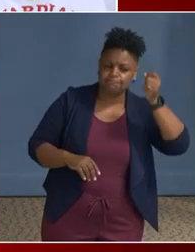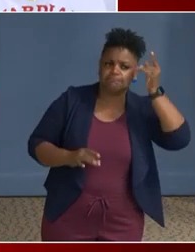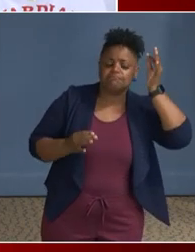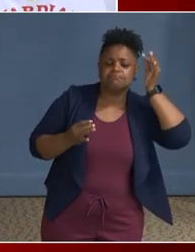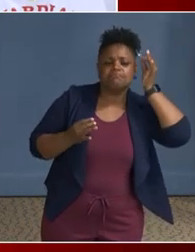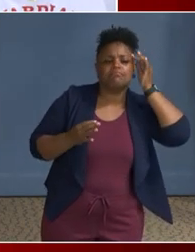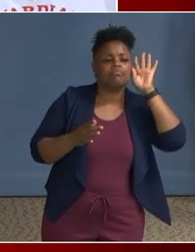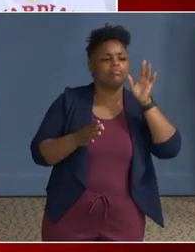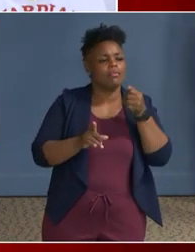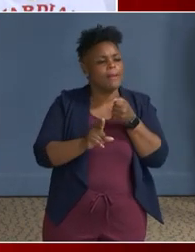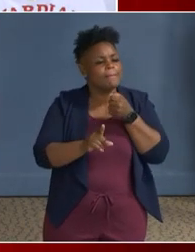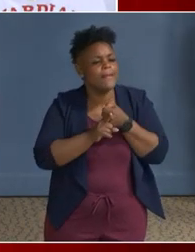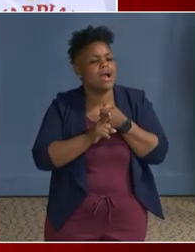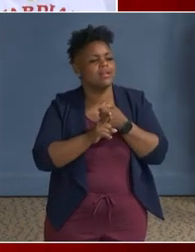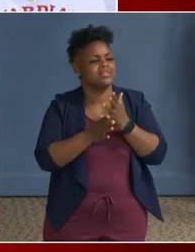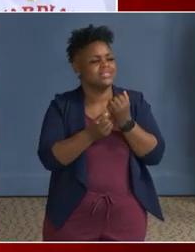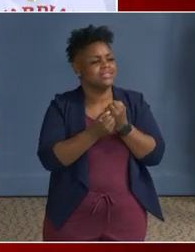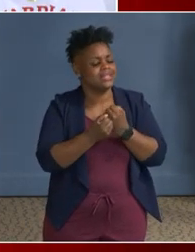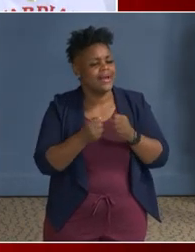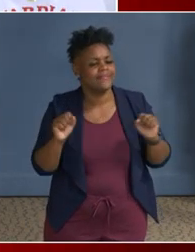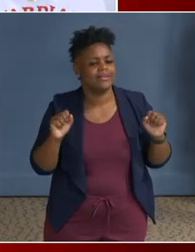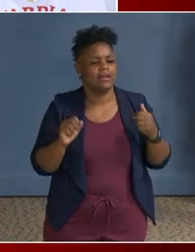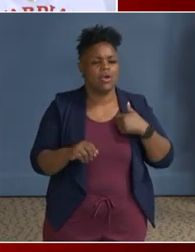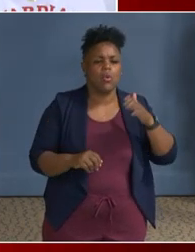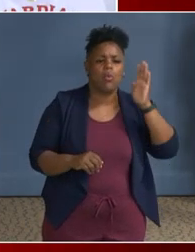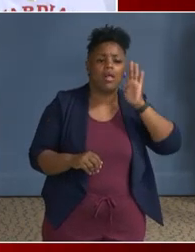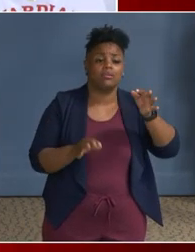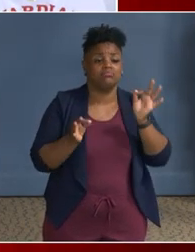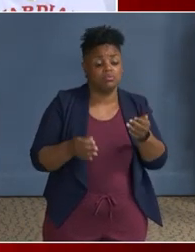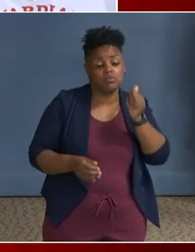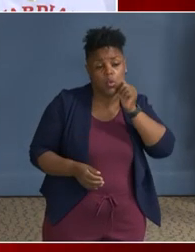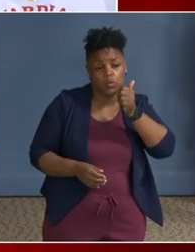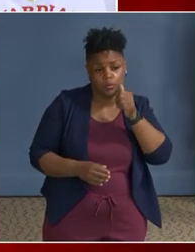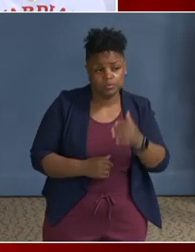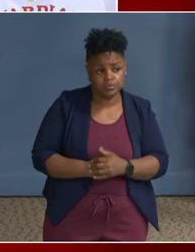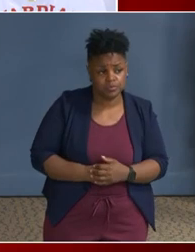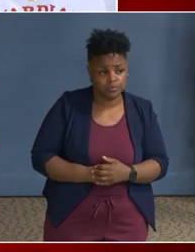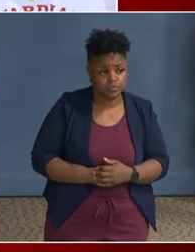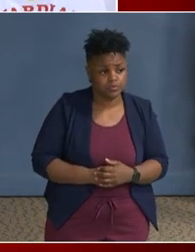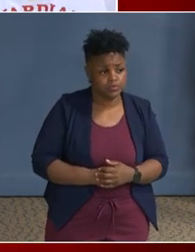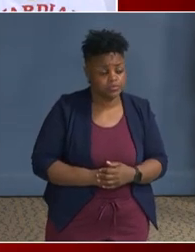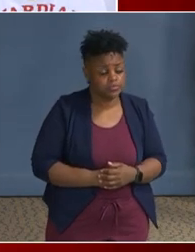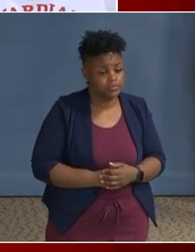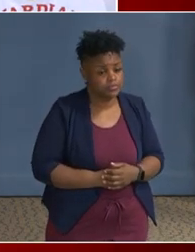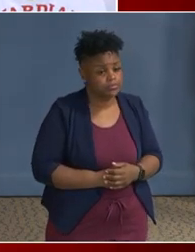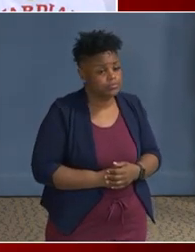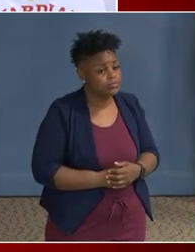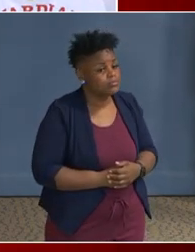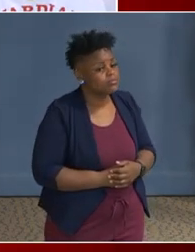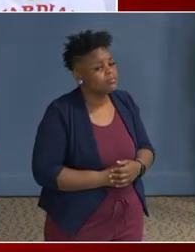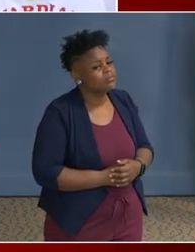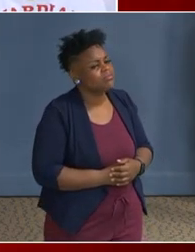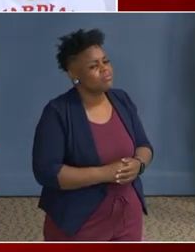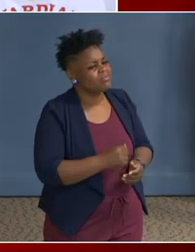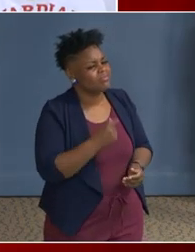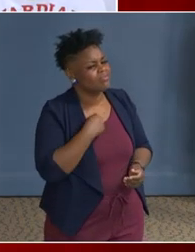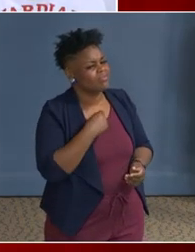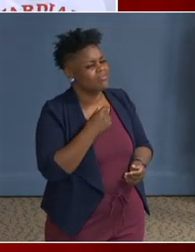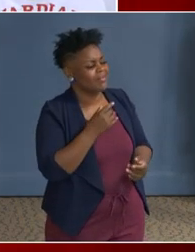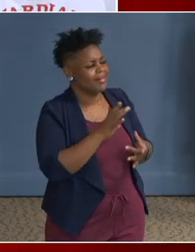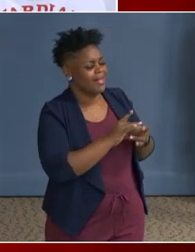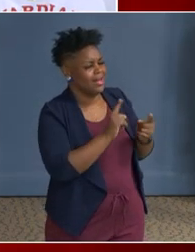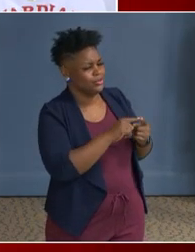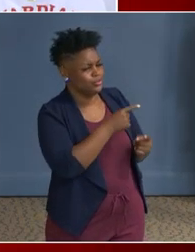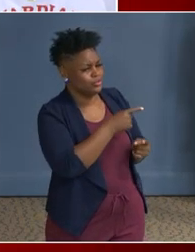safety. So I will act tomorrow. Yes. Mayor, I spoke with the family of Devon. Obviously, we have a family